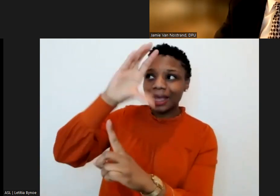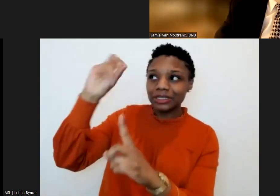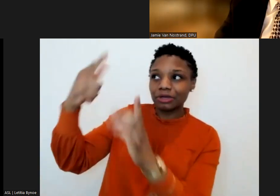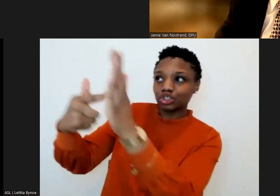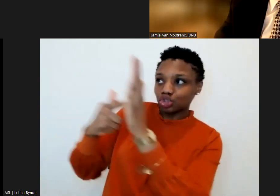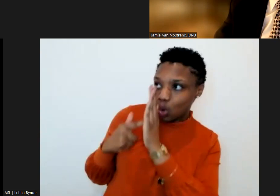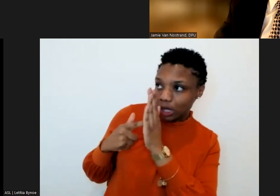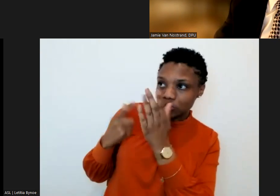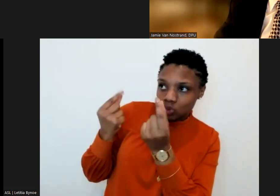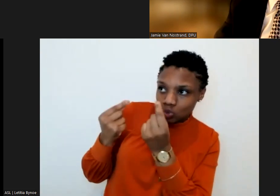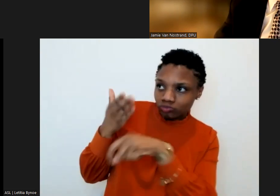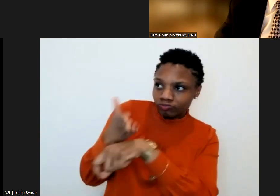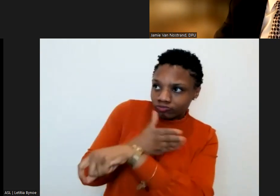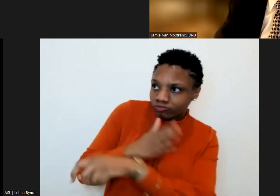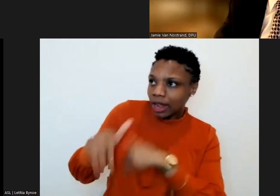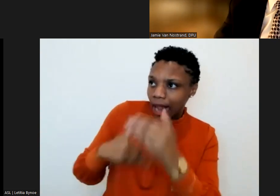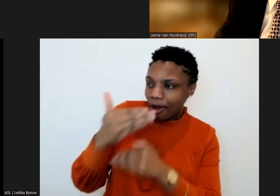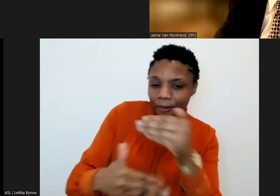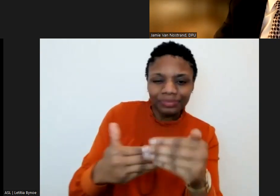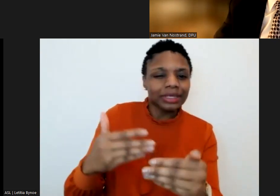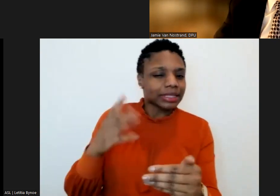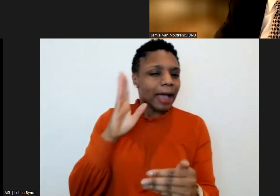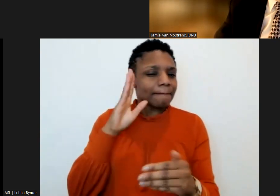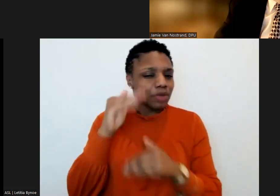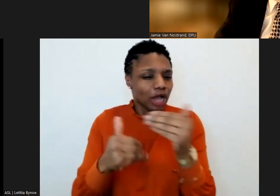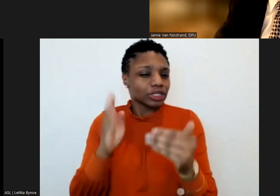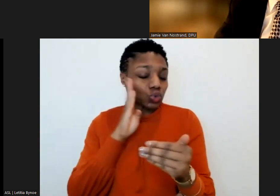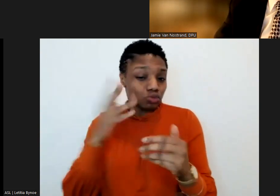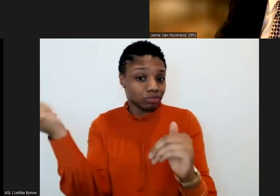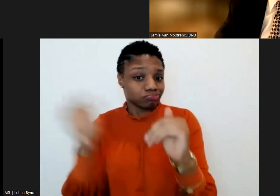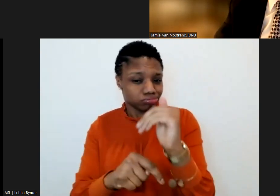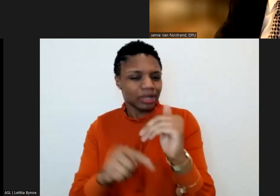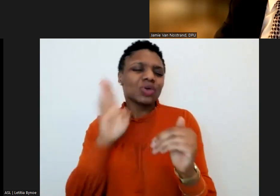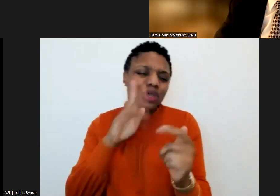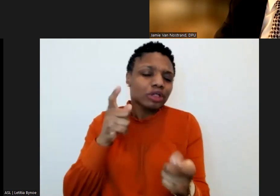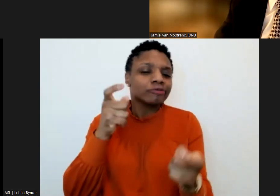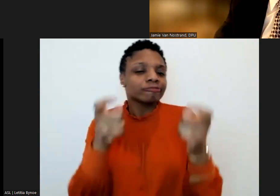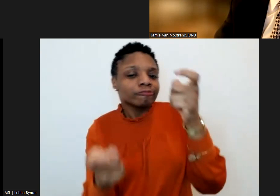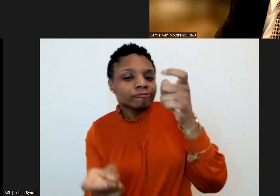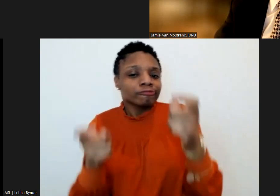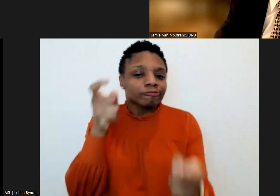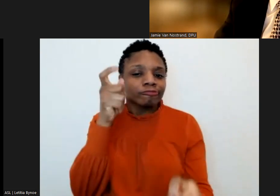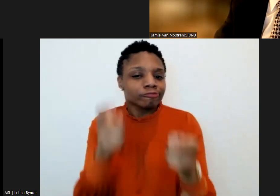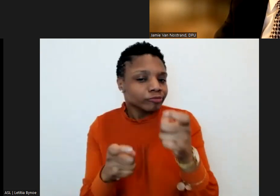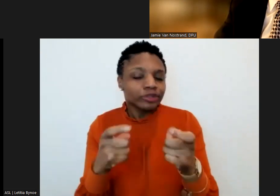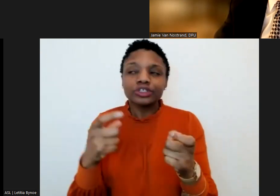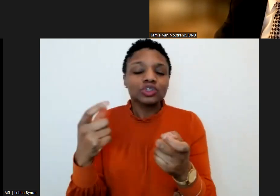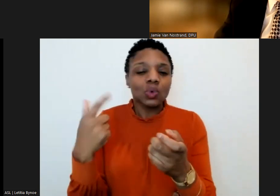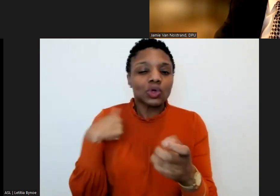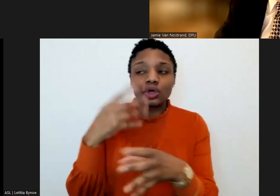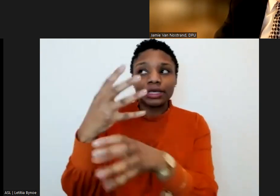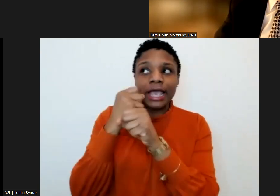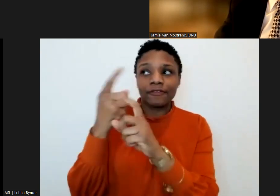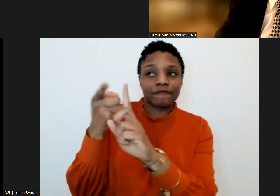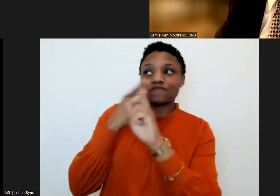be a rigorous process. I suspect it's going to be a little bit of iterative process in terms of we'll get the first ones in April of